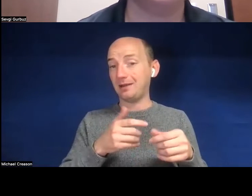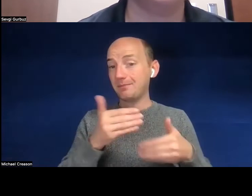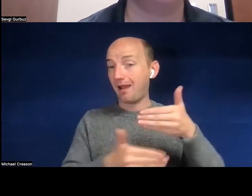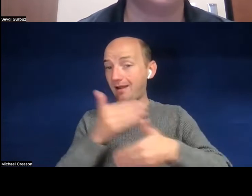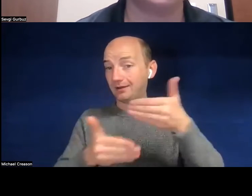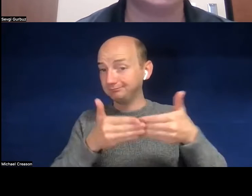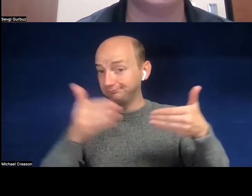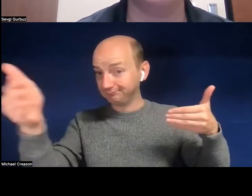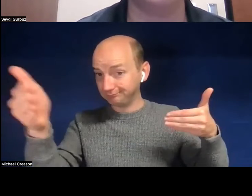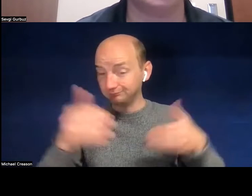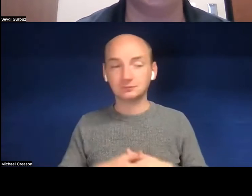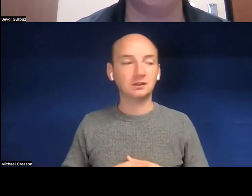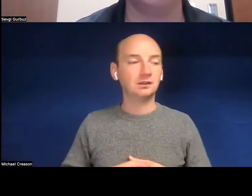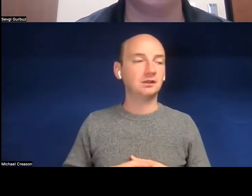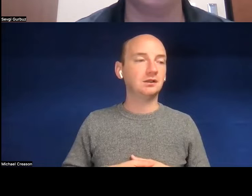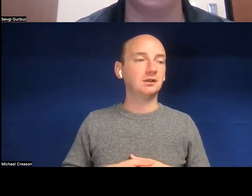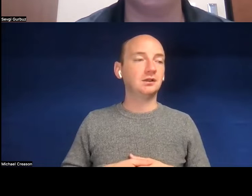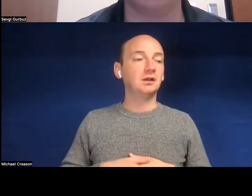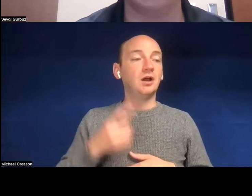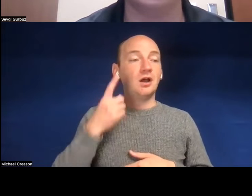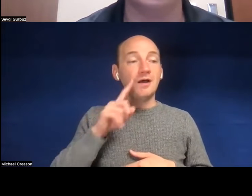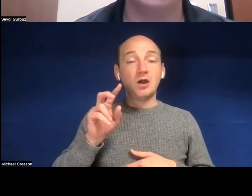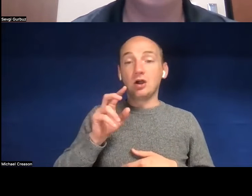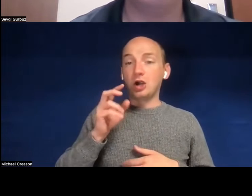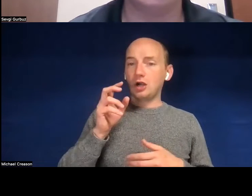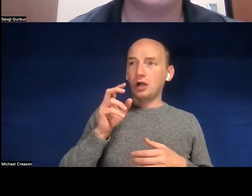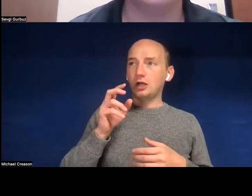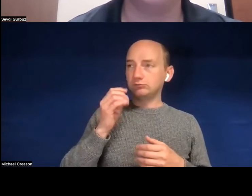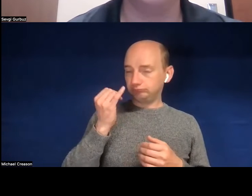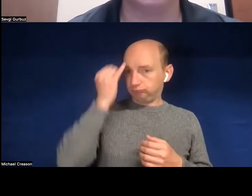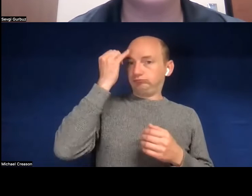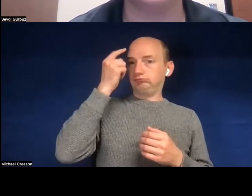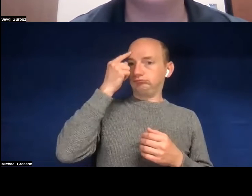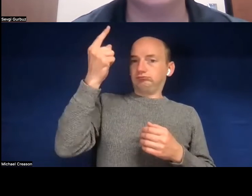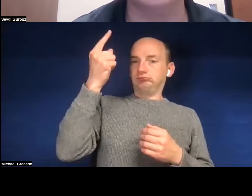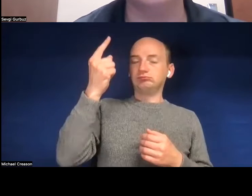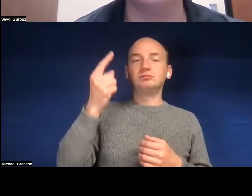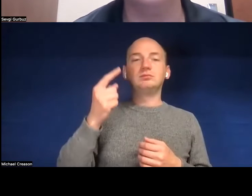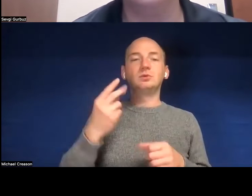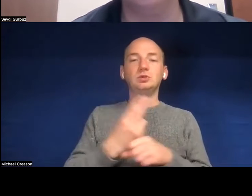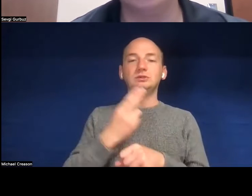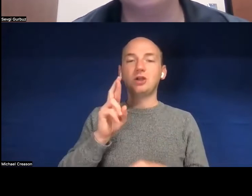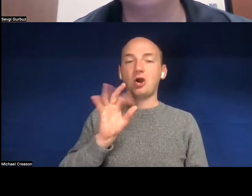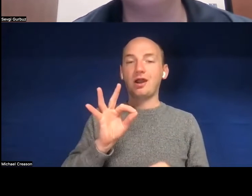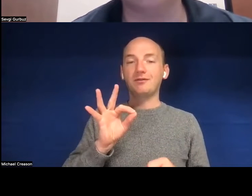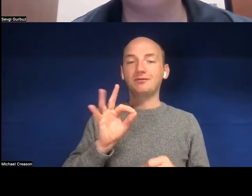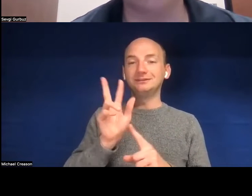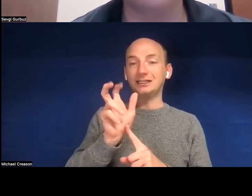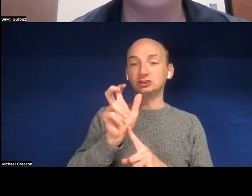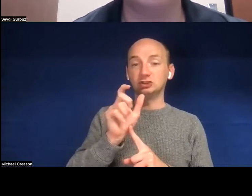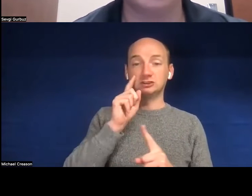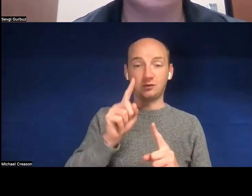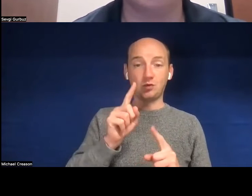RF sensors for sign language recognition was really started by us in 2017 when